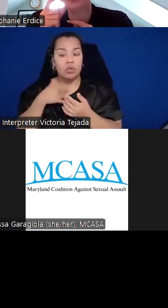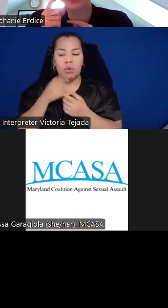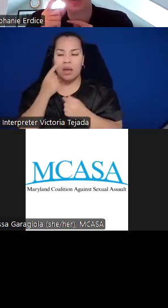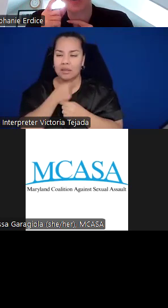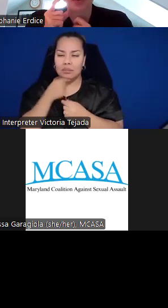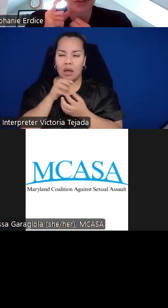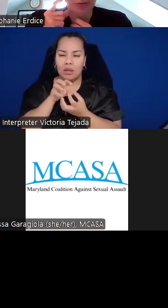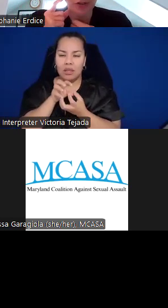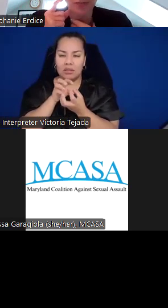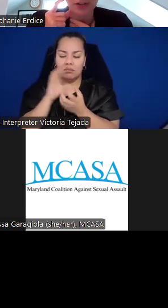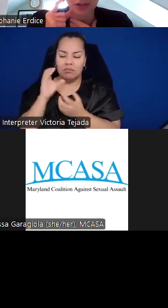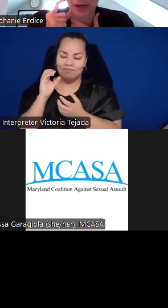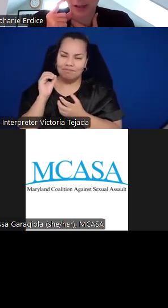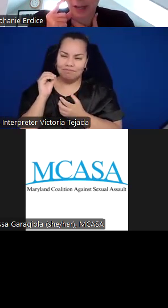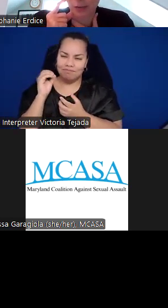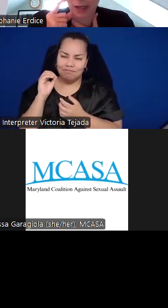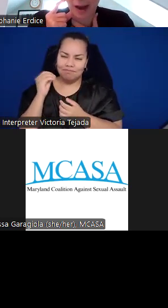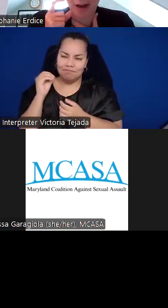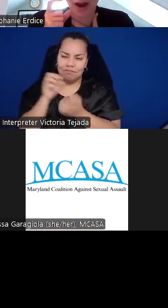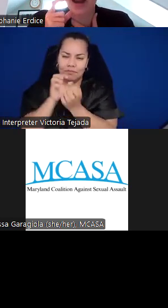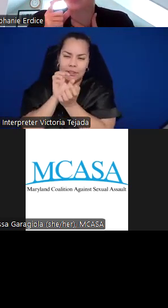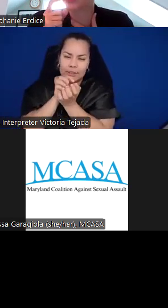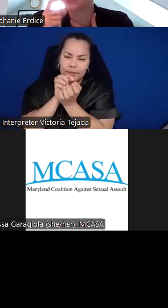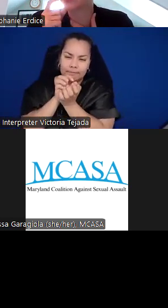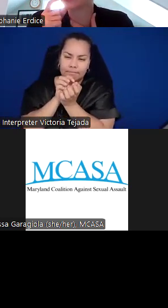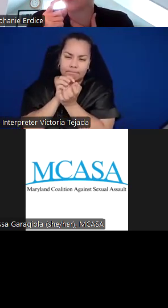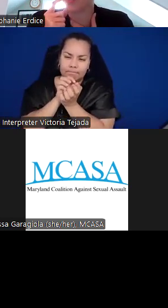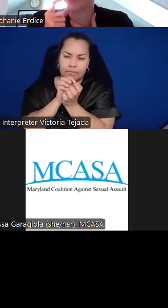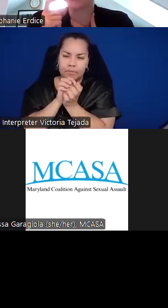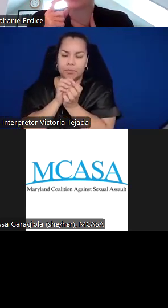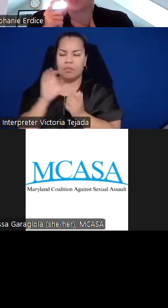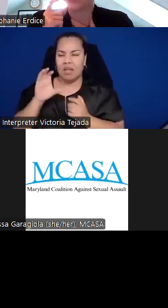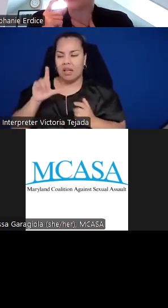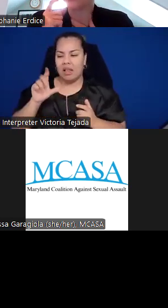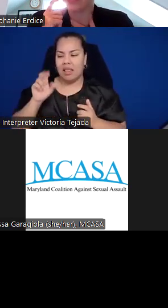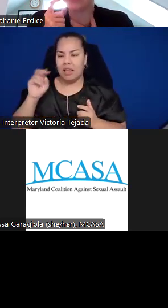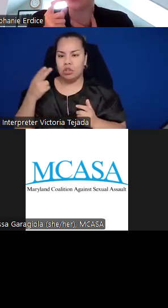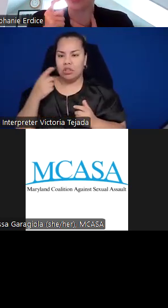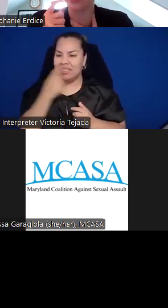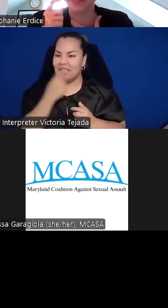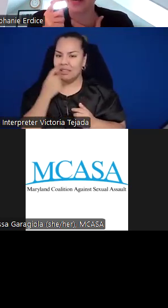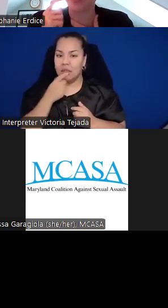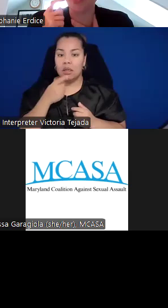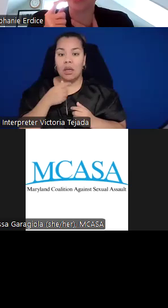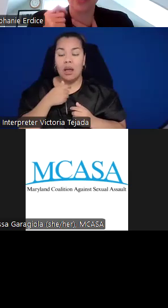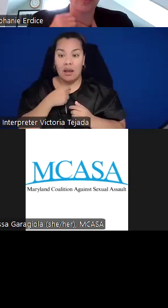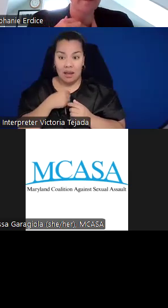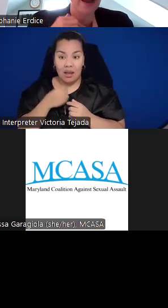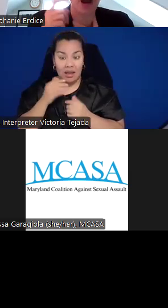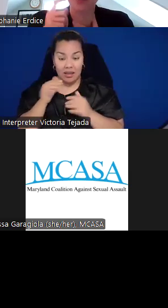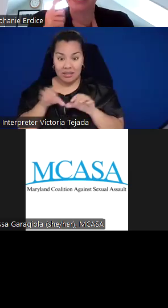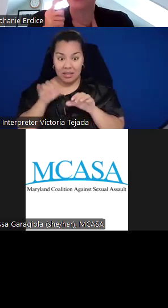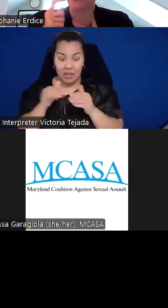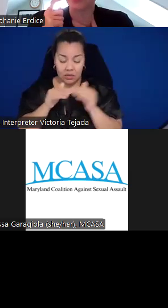And I'll just be honest with this group because you've been so great the last week and a half. I clenched my teeth so hard that I I broke